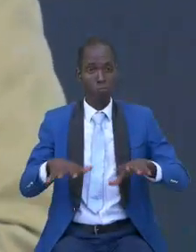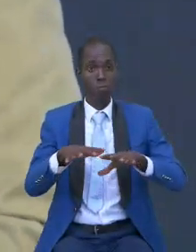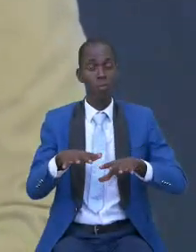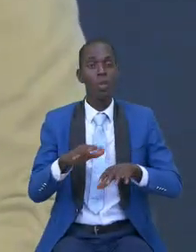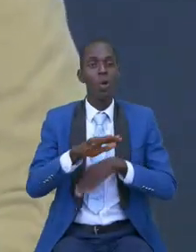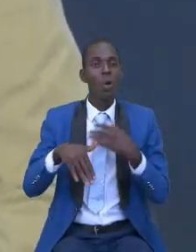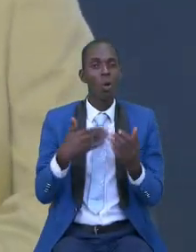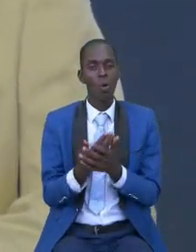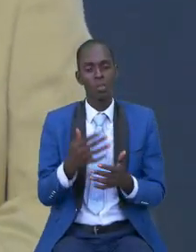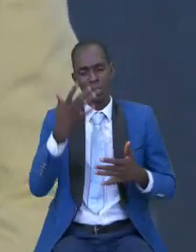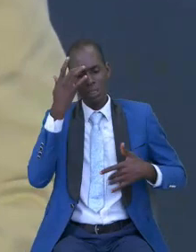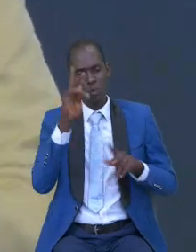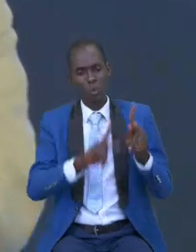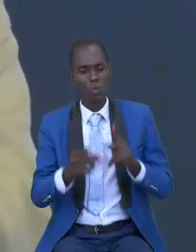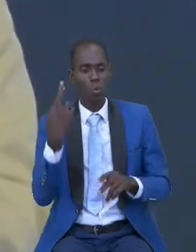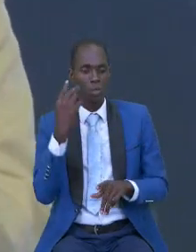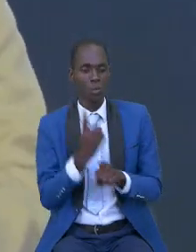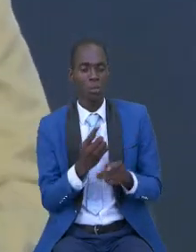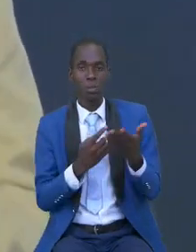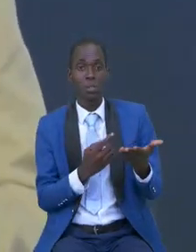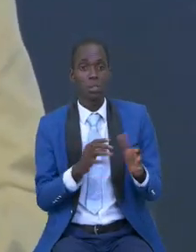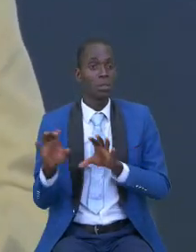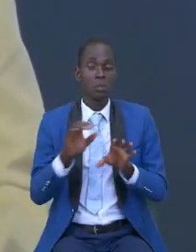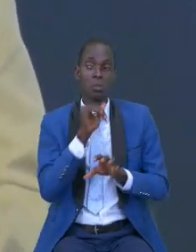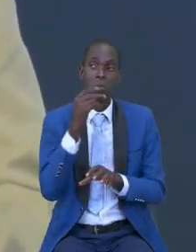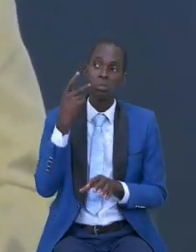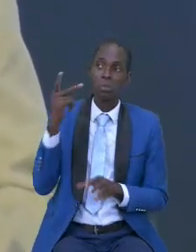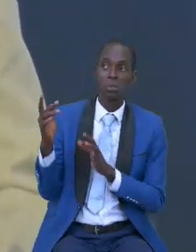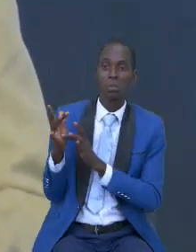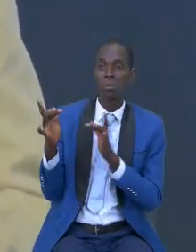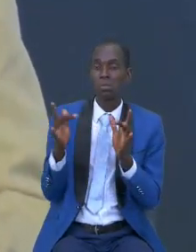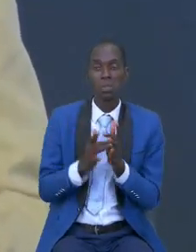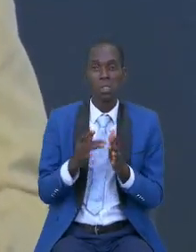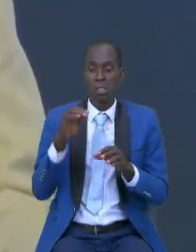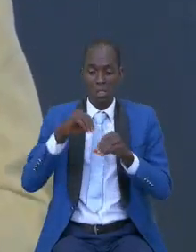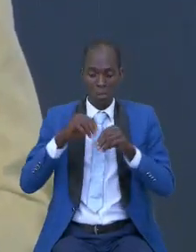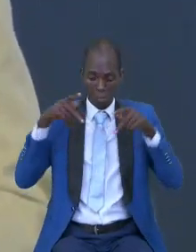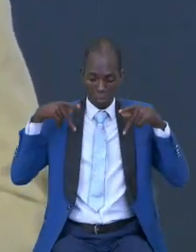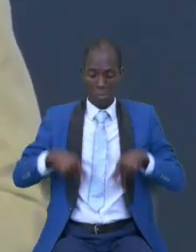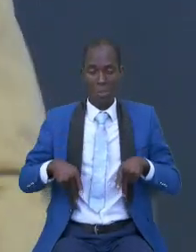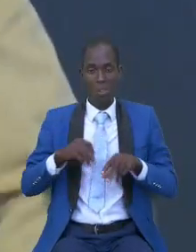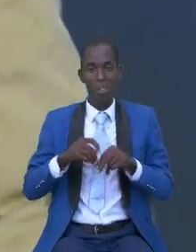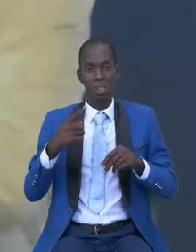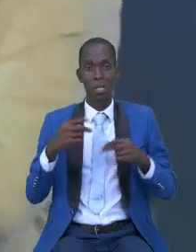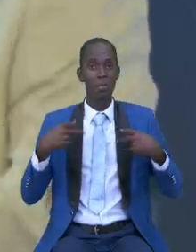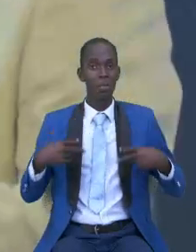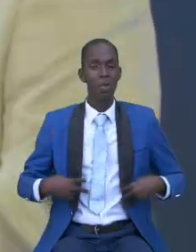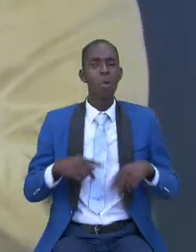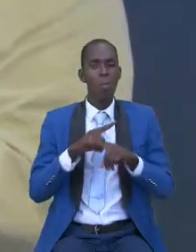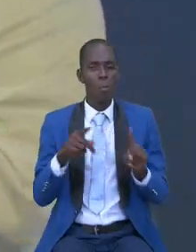were just there, and they didn't see Jesus in person, in the physical, but they